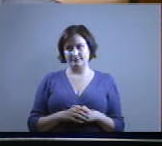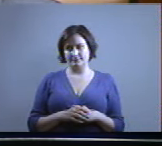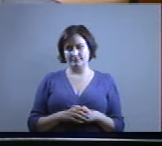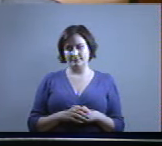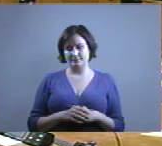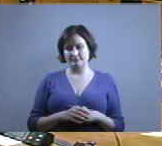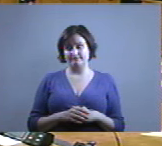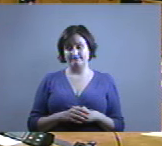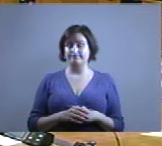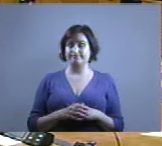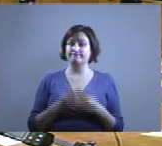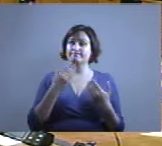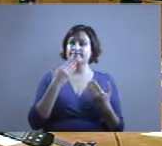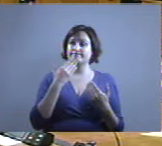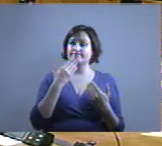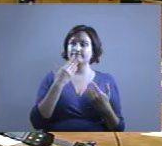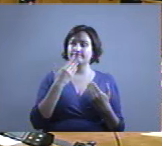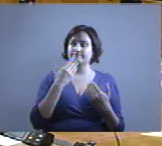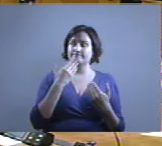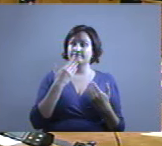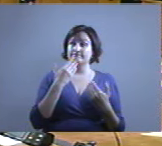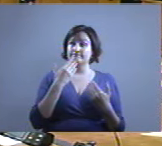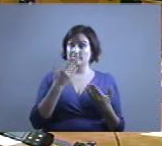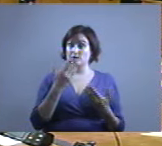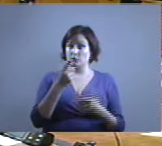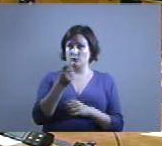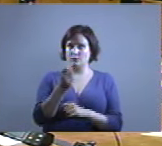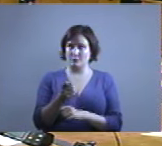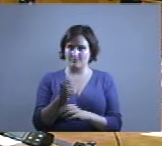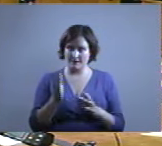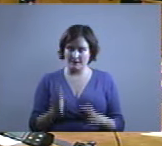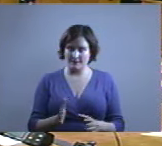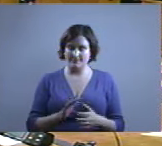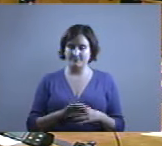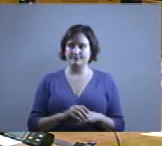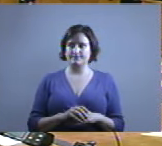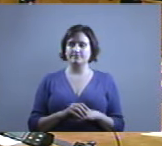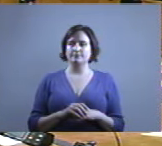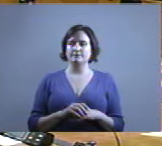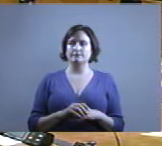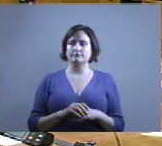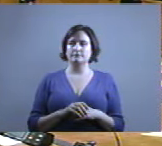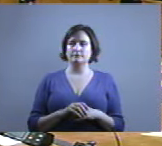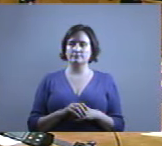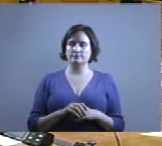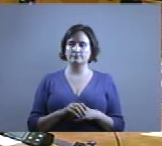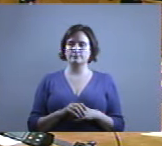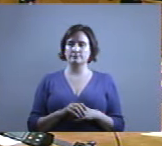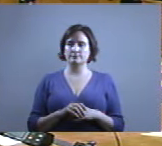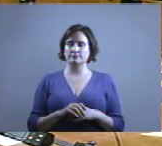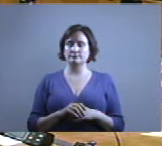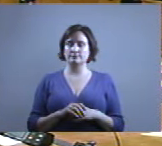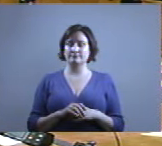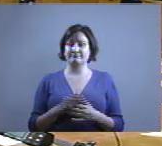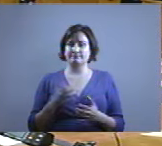Thank you very much, Mr. Speaker. I just wanted to quickly respond to